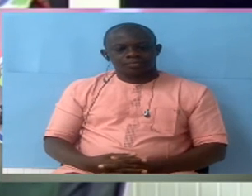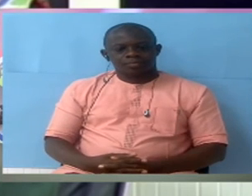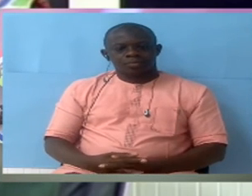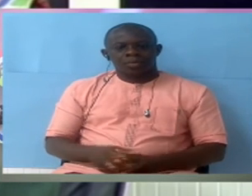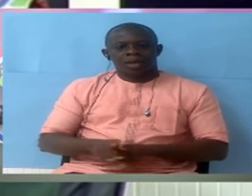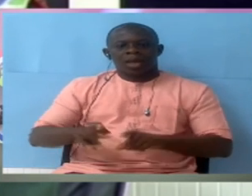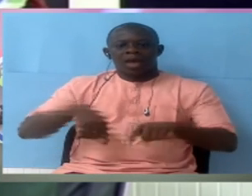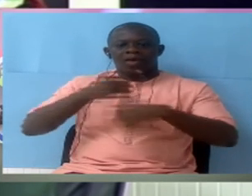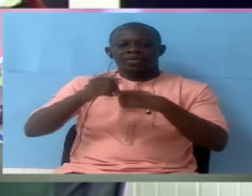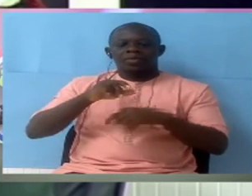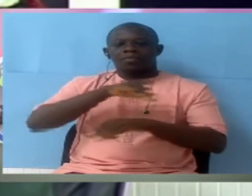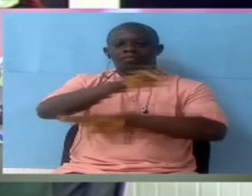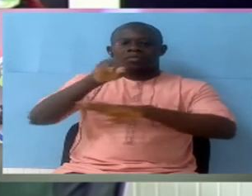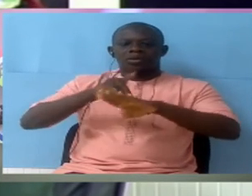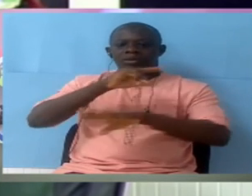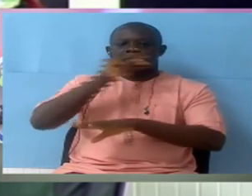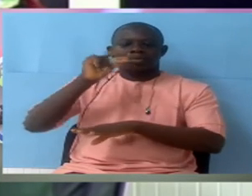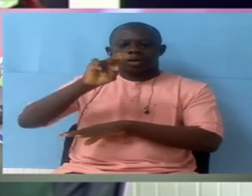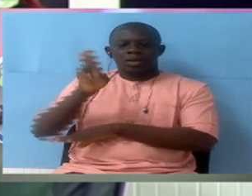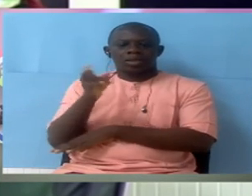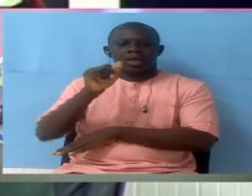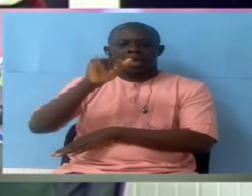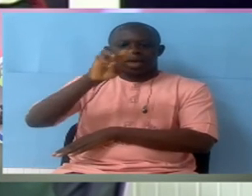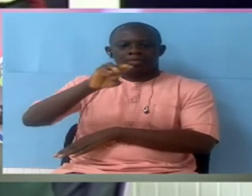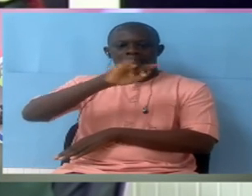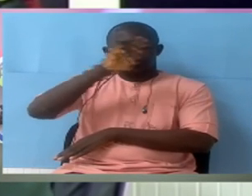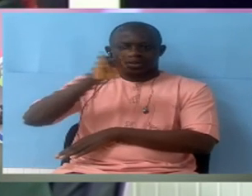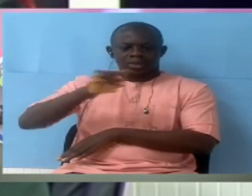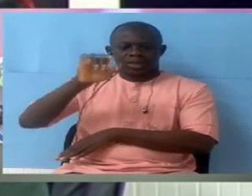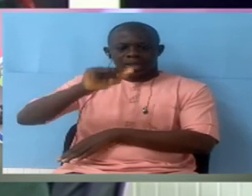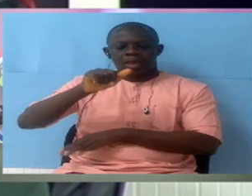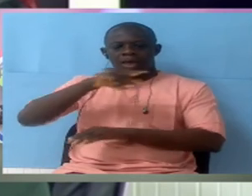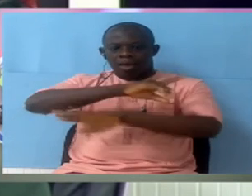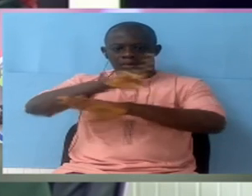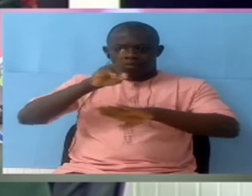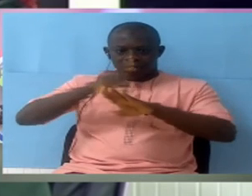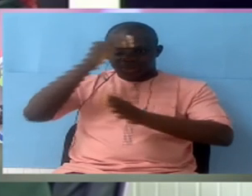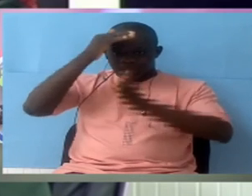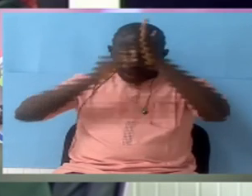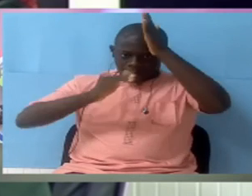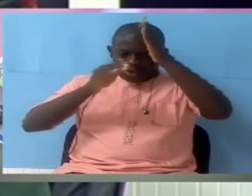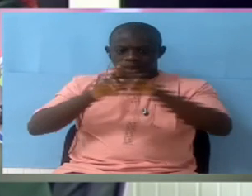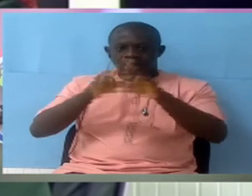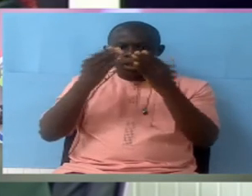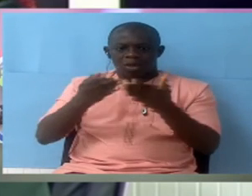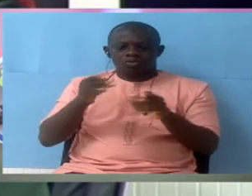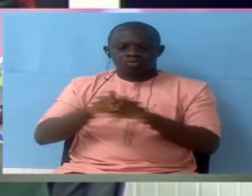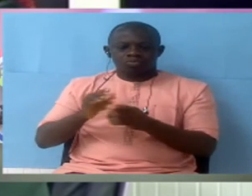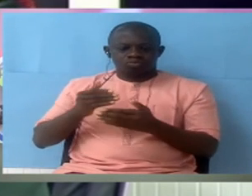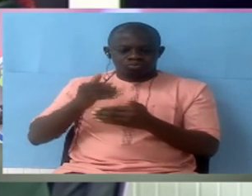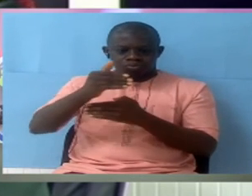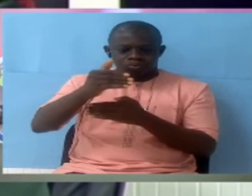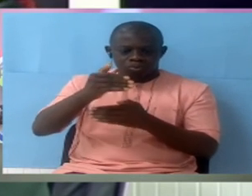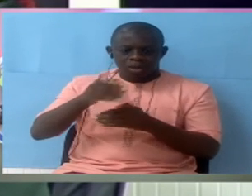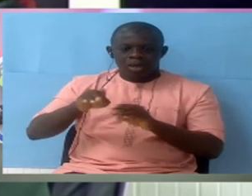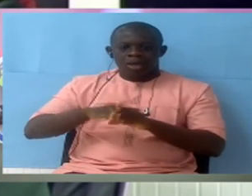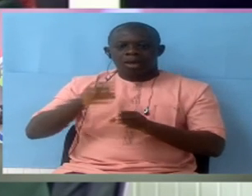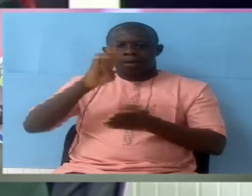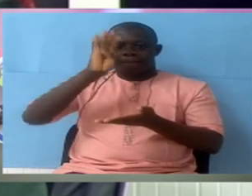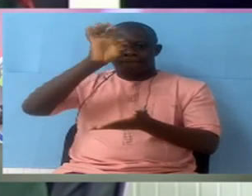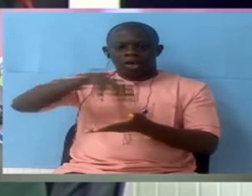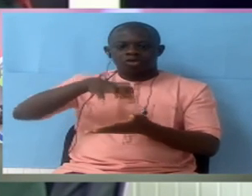Hamsa Barracks. Ñu continue be romba Hamsa Barracks. Immediately approaching mile 2. Baño jublu ji ca mile